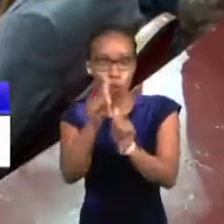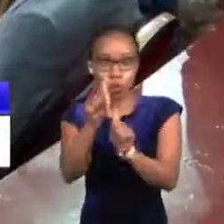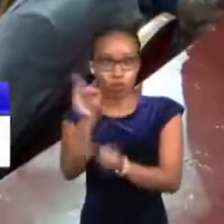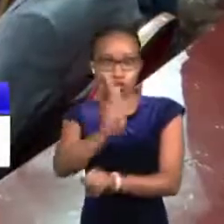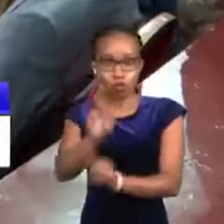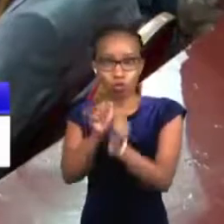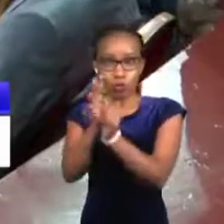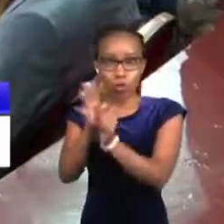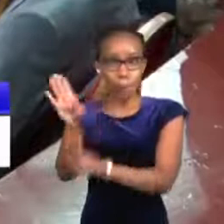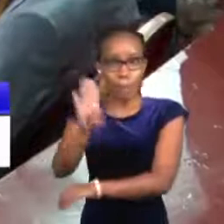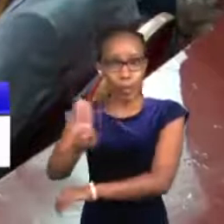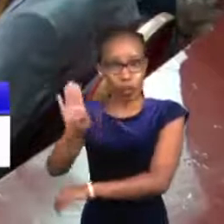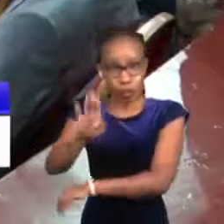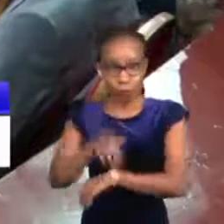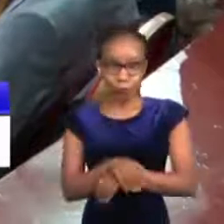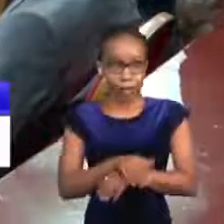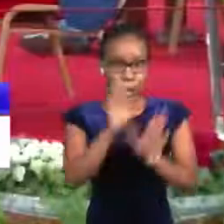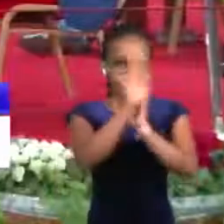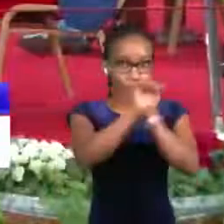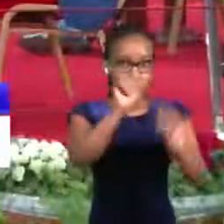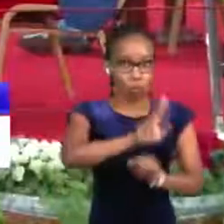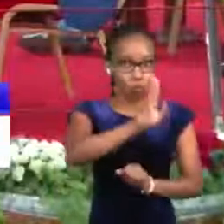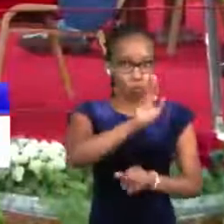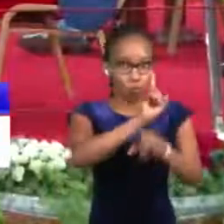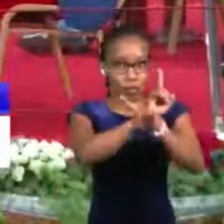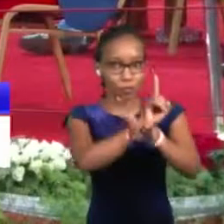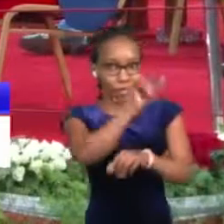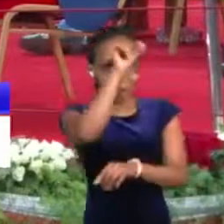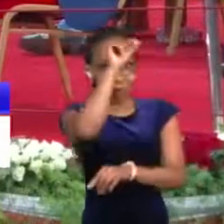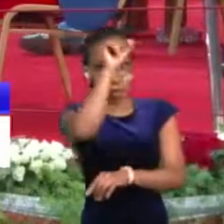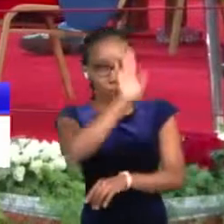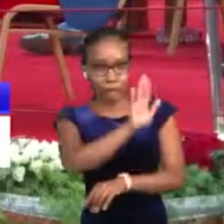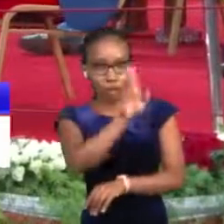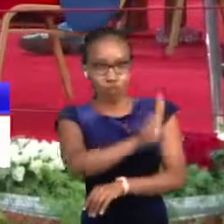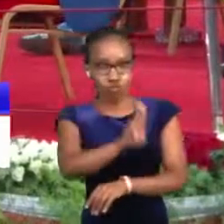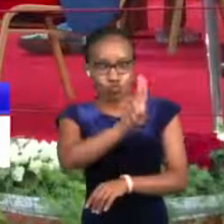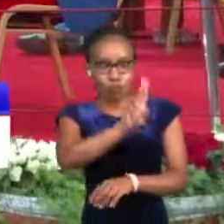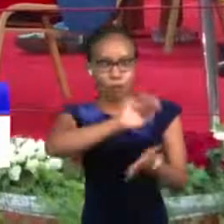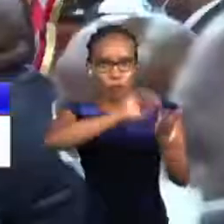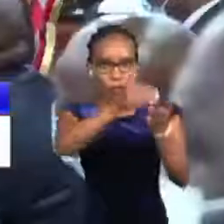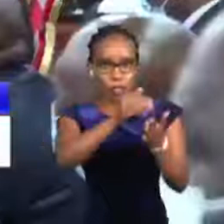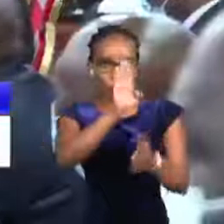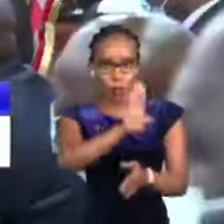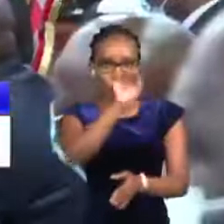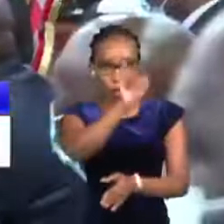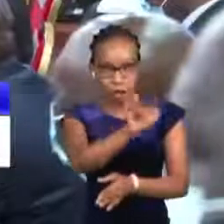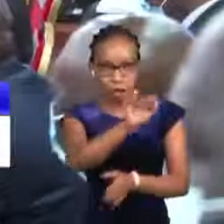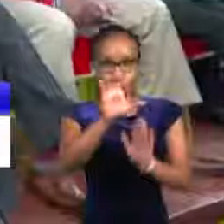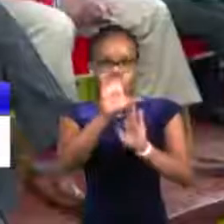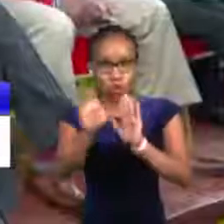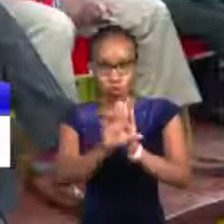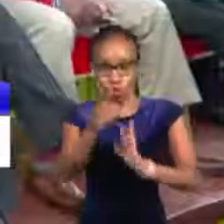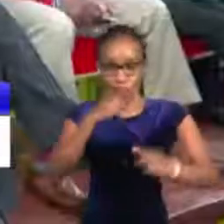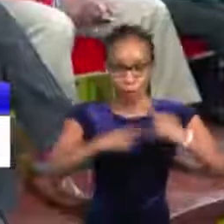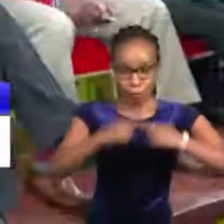14 billion shillings. However, President Uhuru Kenyatta is defending the government spending on the Building Bridges Initiative BBI Constitution Review